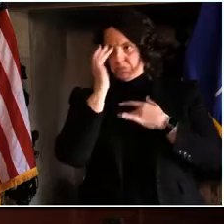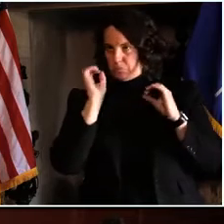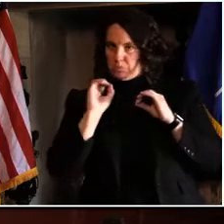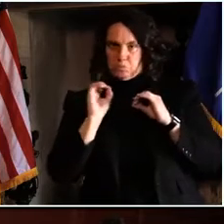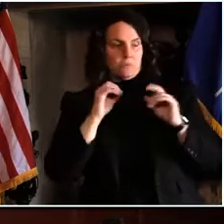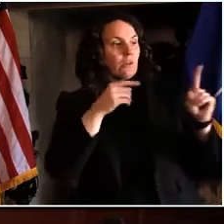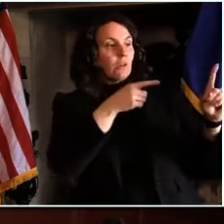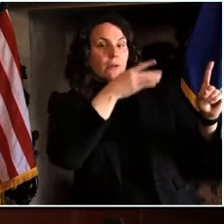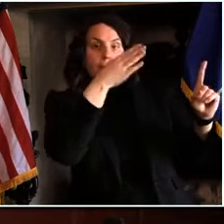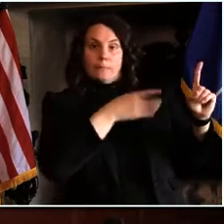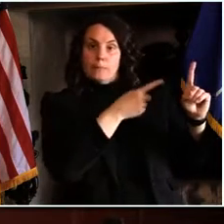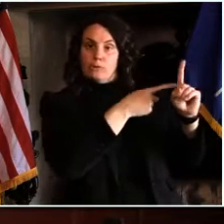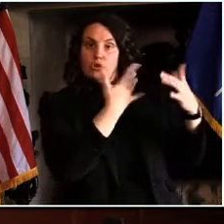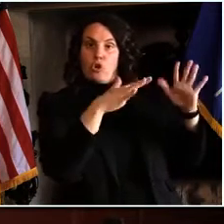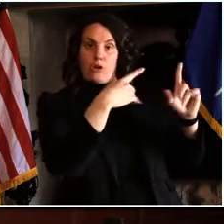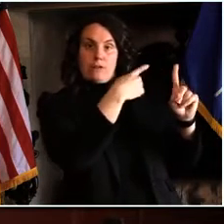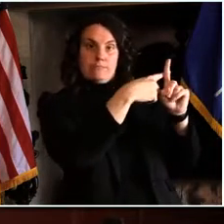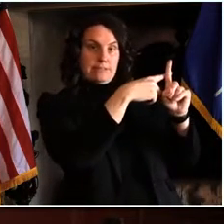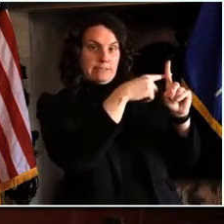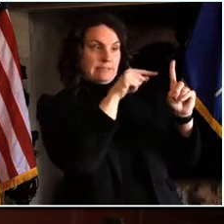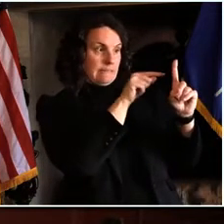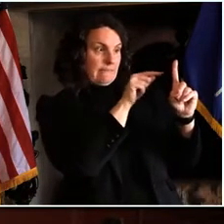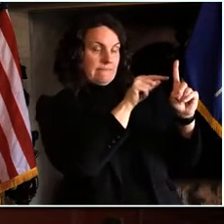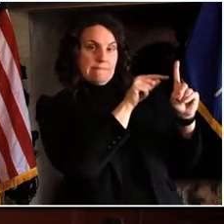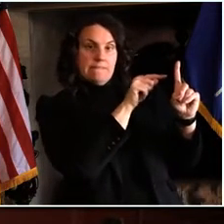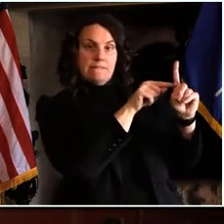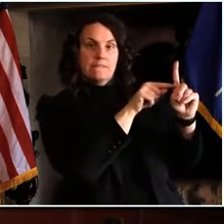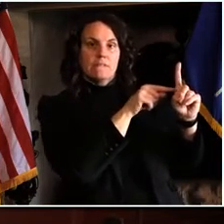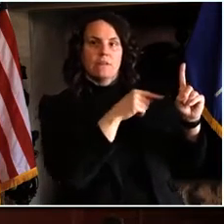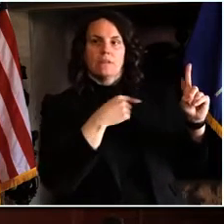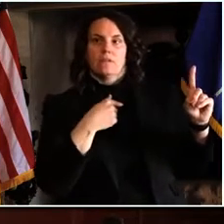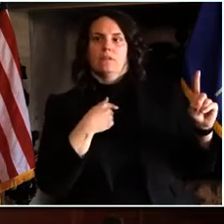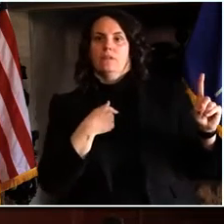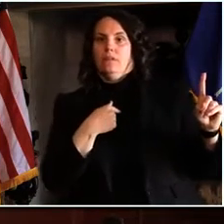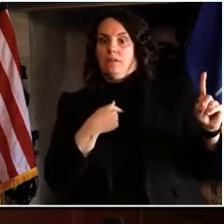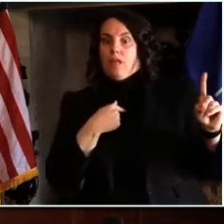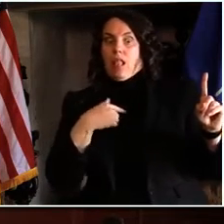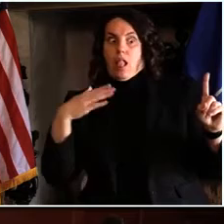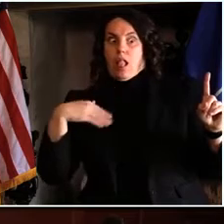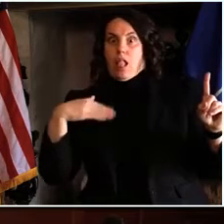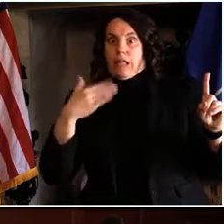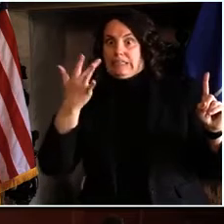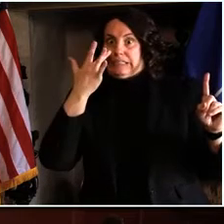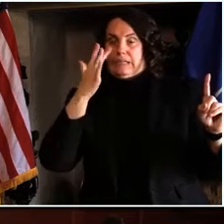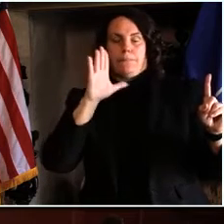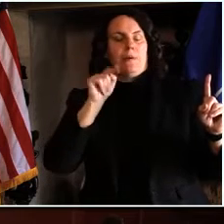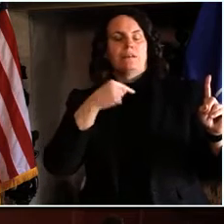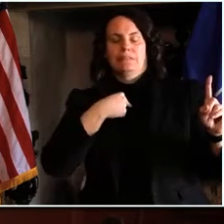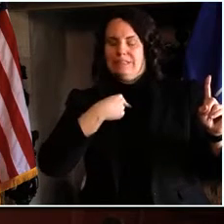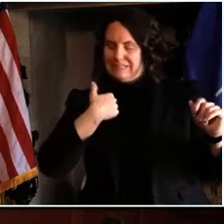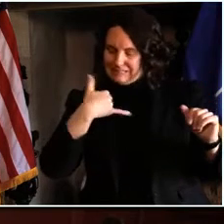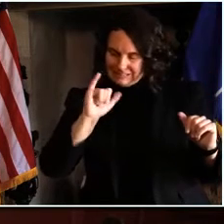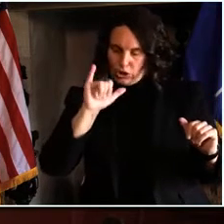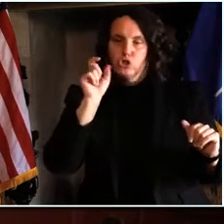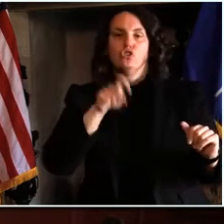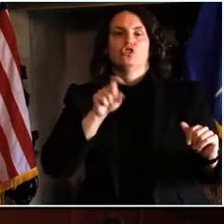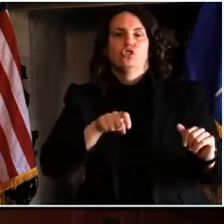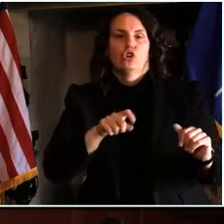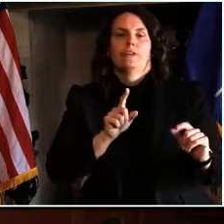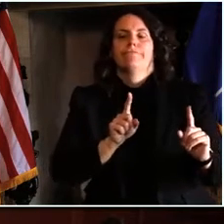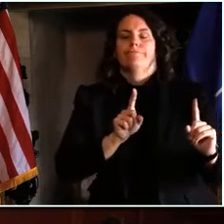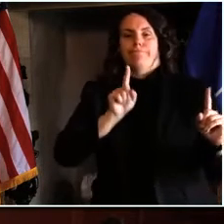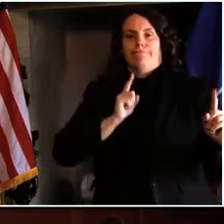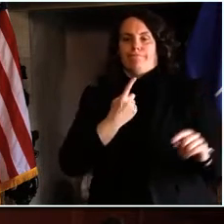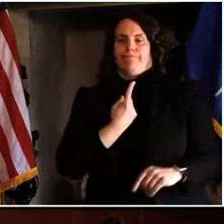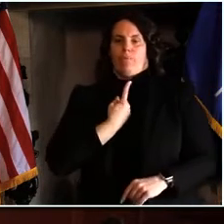people so that in case they develop symptoms of the disease, or if they develop the illness without a lot of symptoms, they're not spreading it. So the important thing